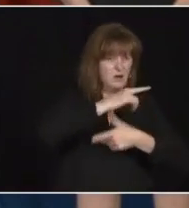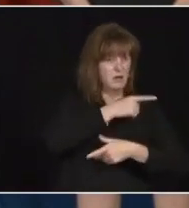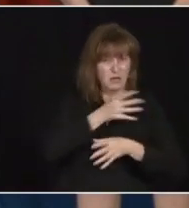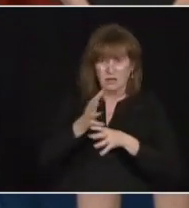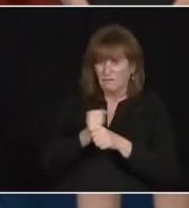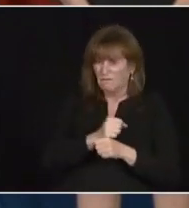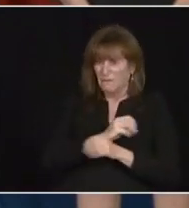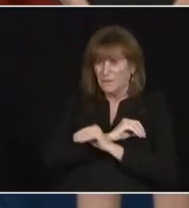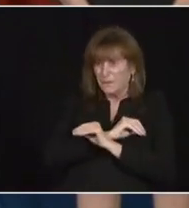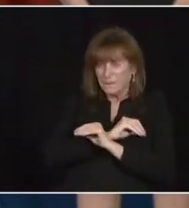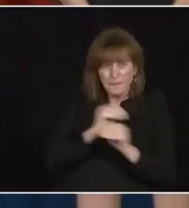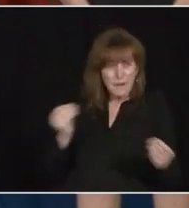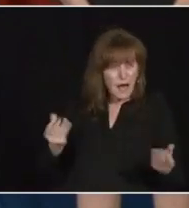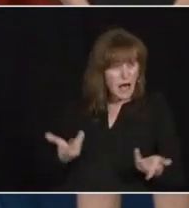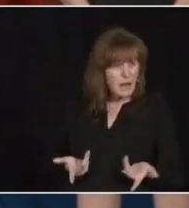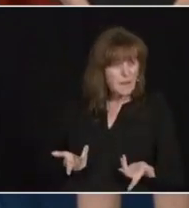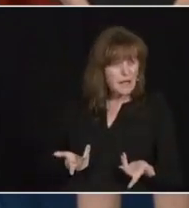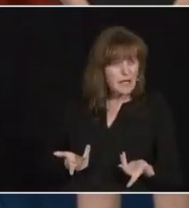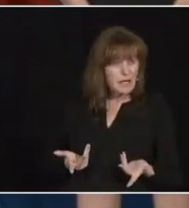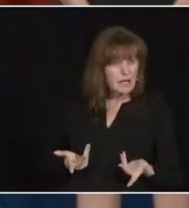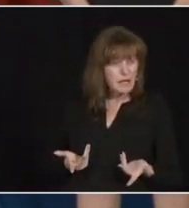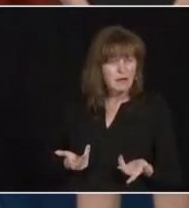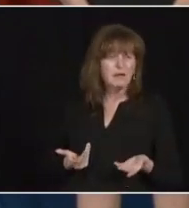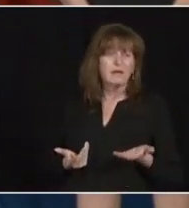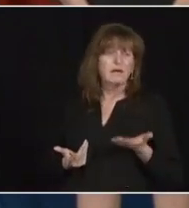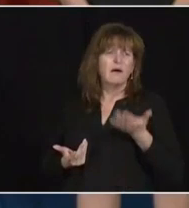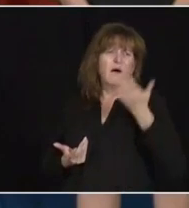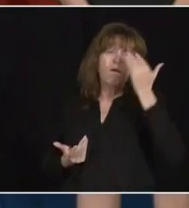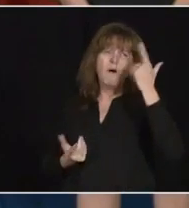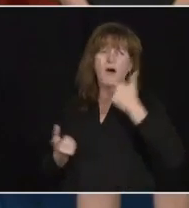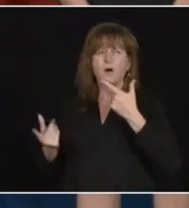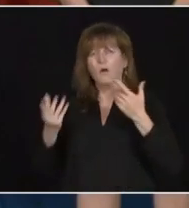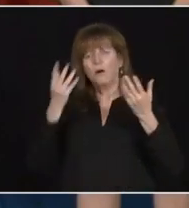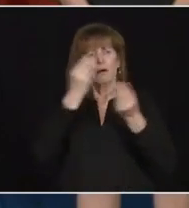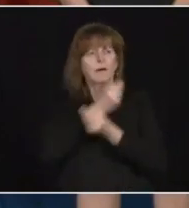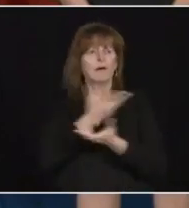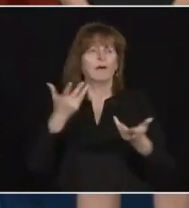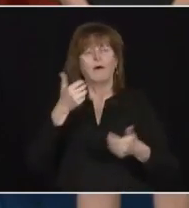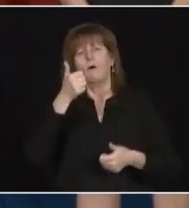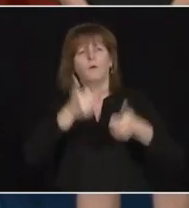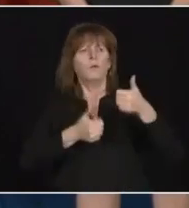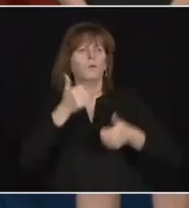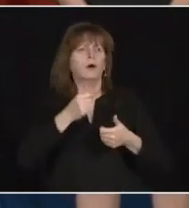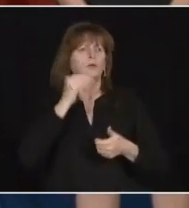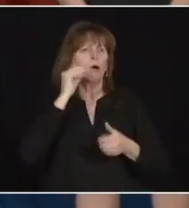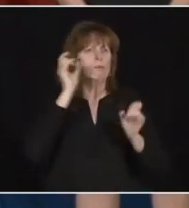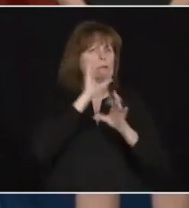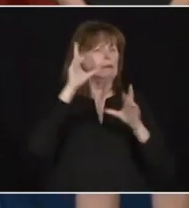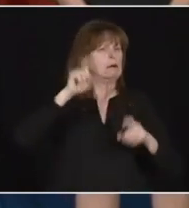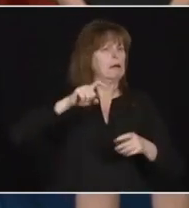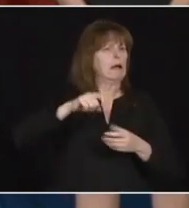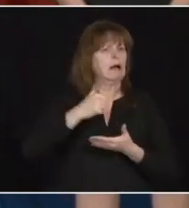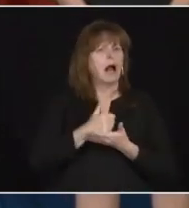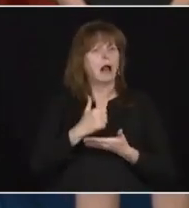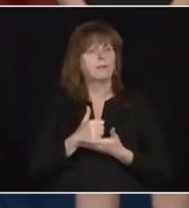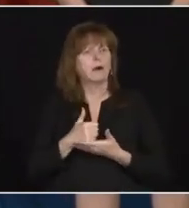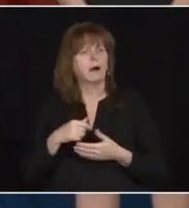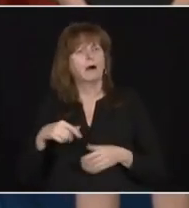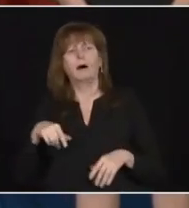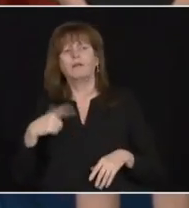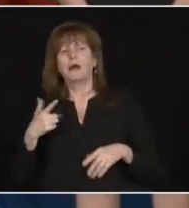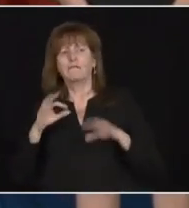why aren't you revealing which names in the province need the most help? Why can't you tell the public and the family members if their home is among